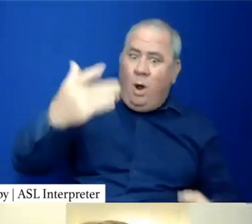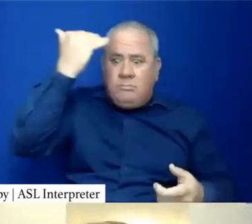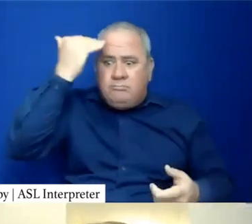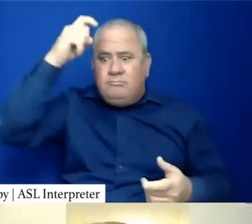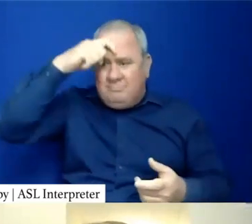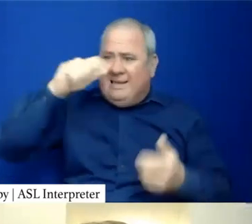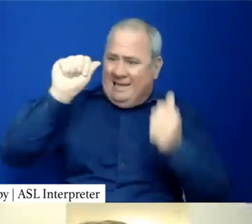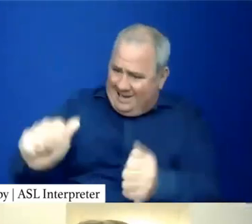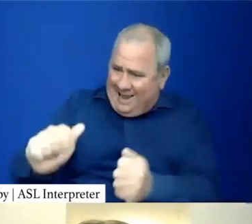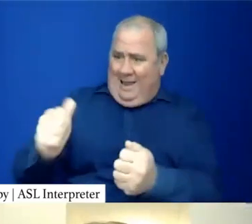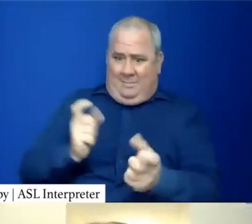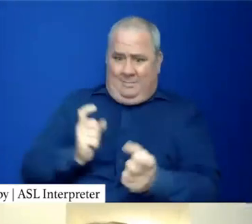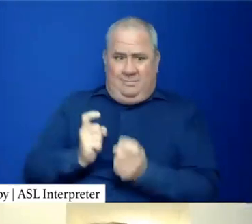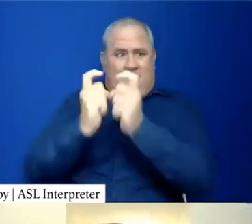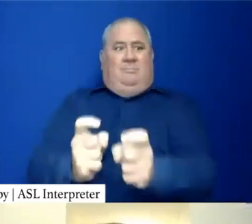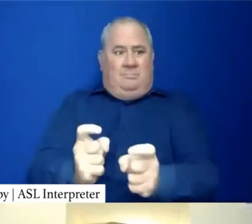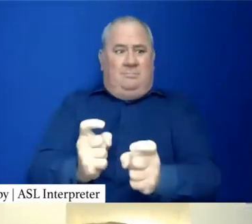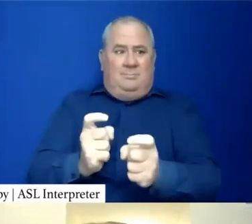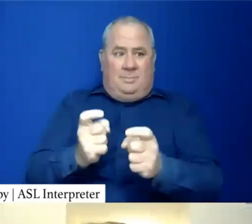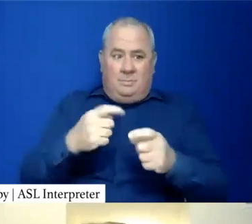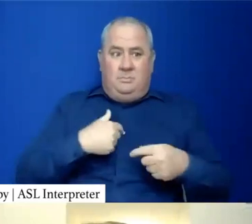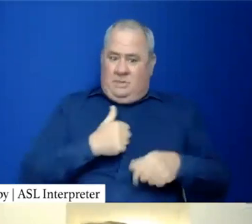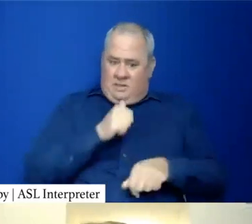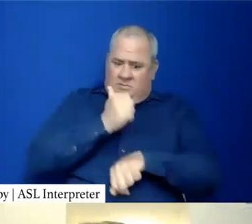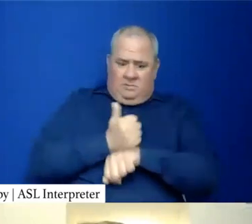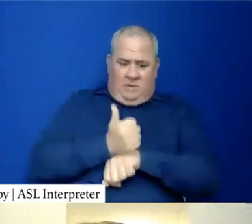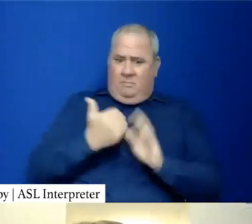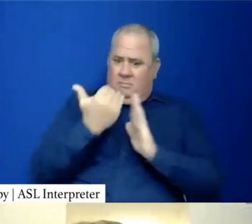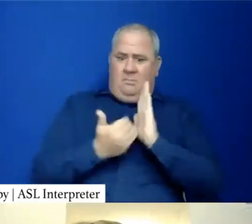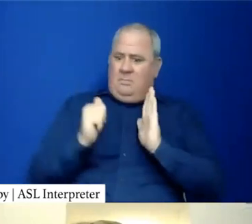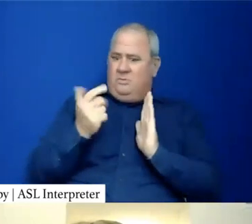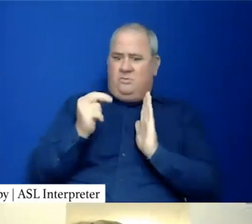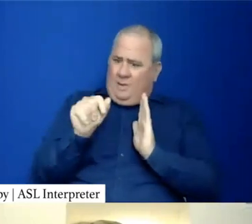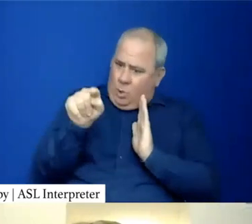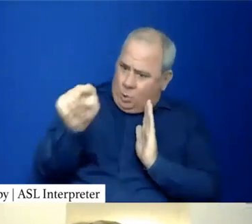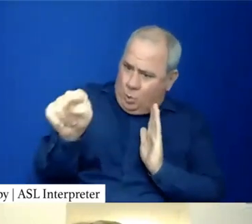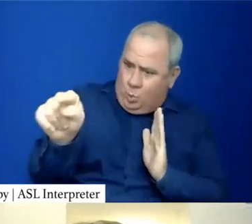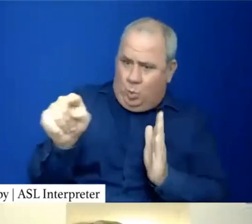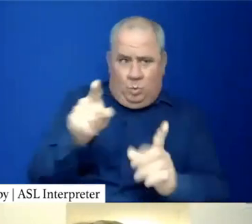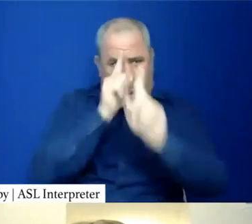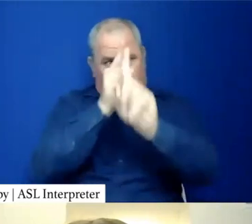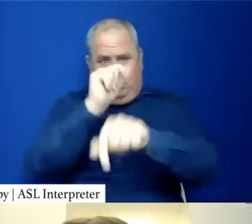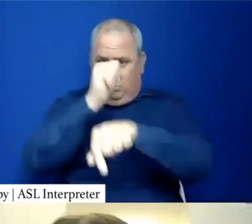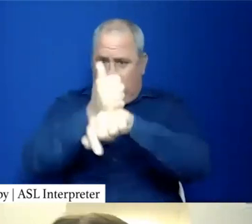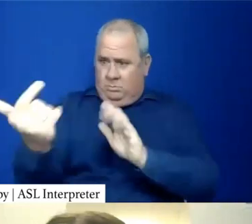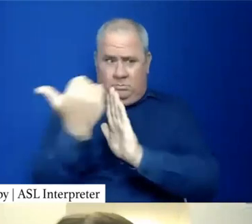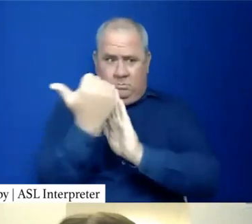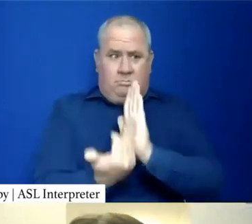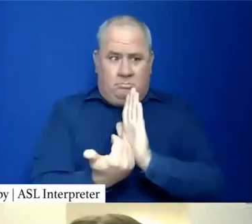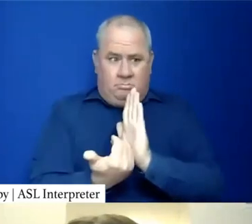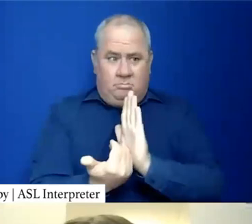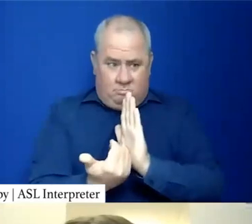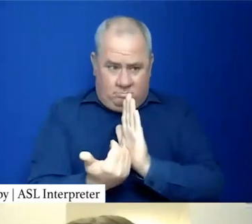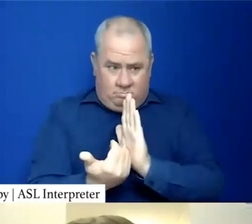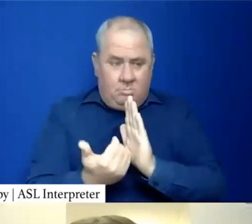setting the agenda. I think public health I mean, has a long and sordid